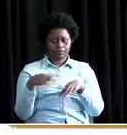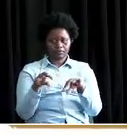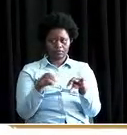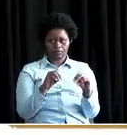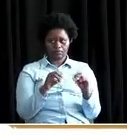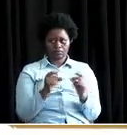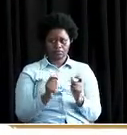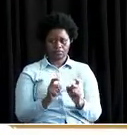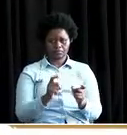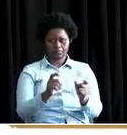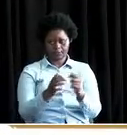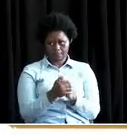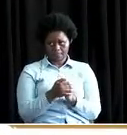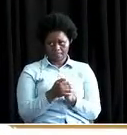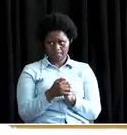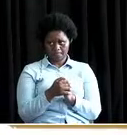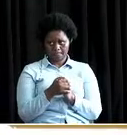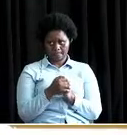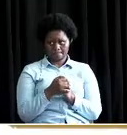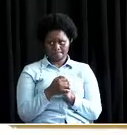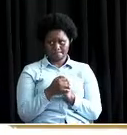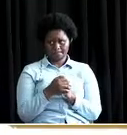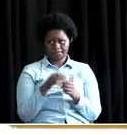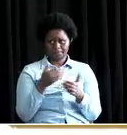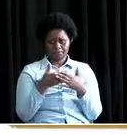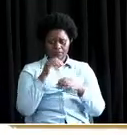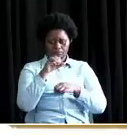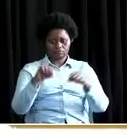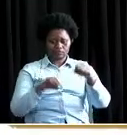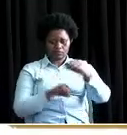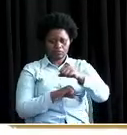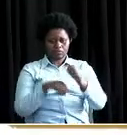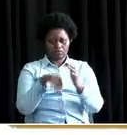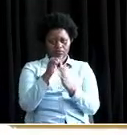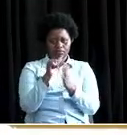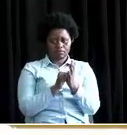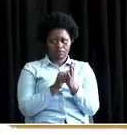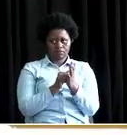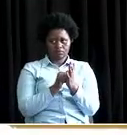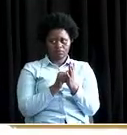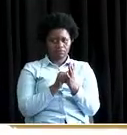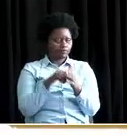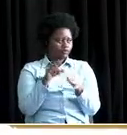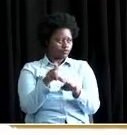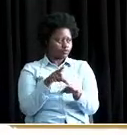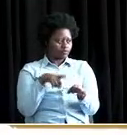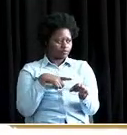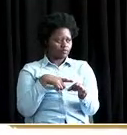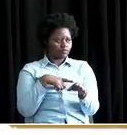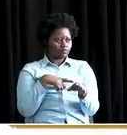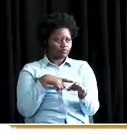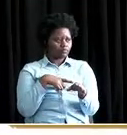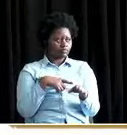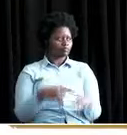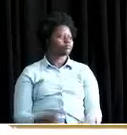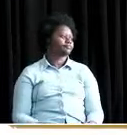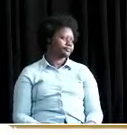move with speed so that we conclude our agenda, which is not too long. Speaker, you